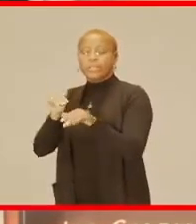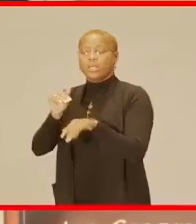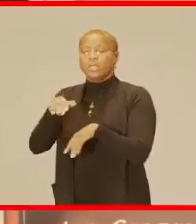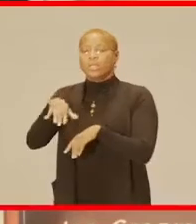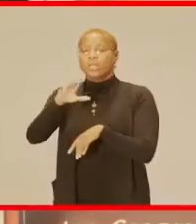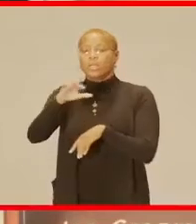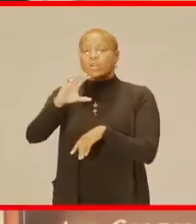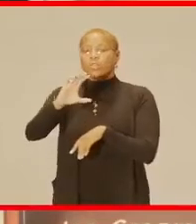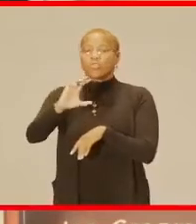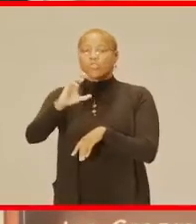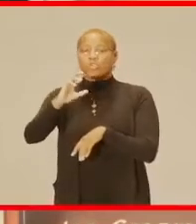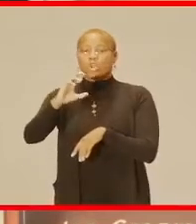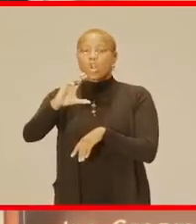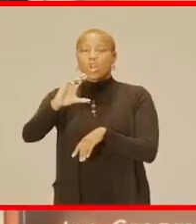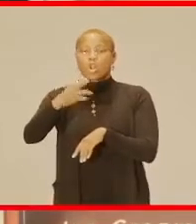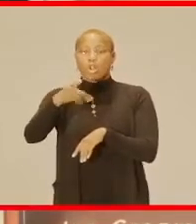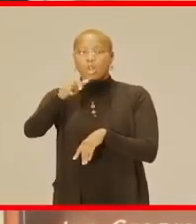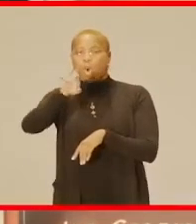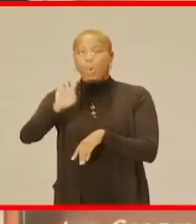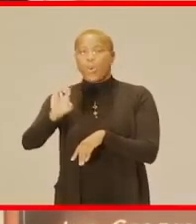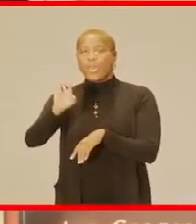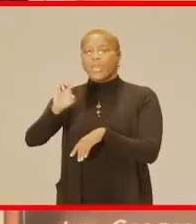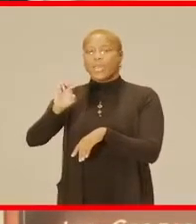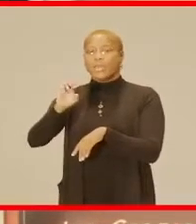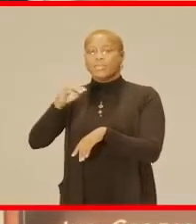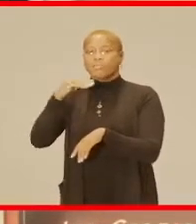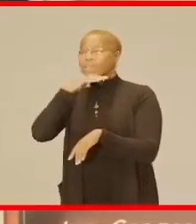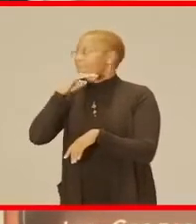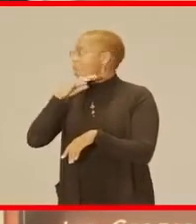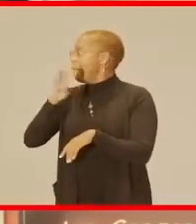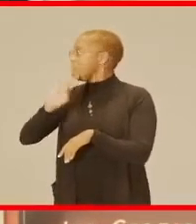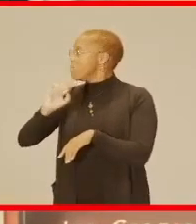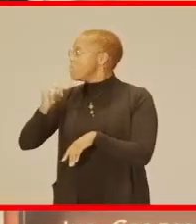serial liar Lila Rossi. Ugh.